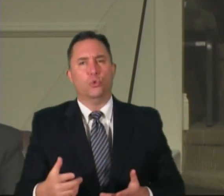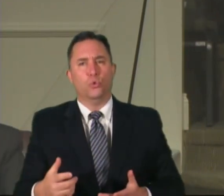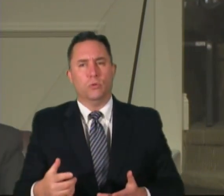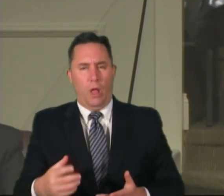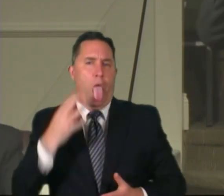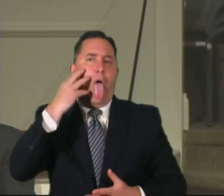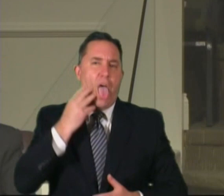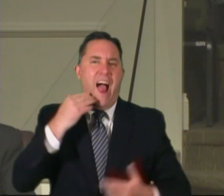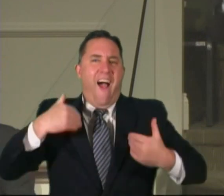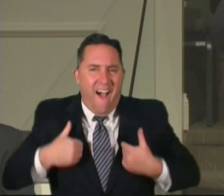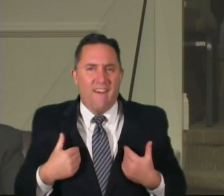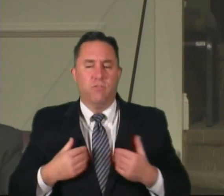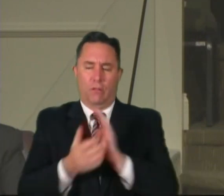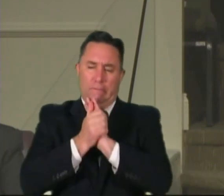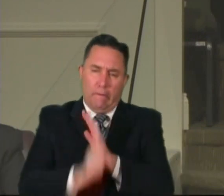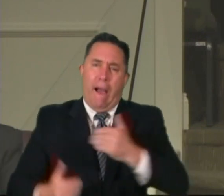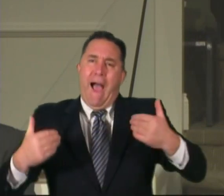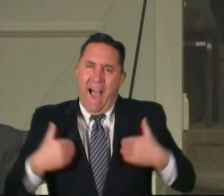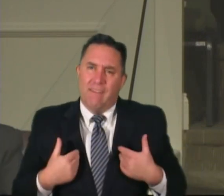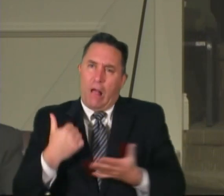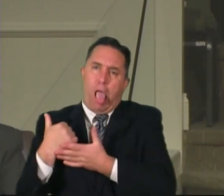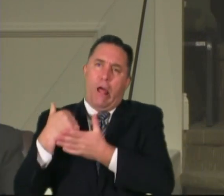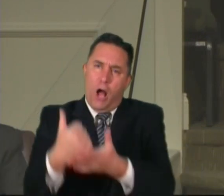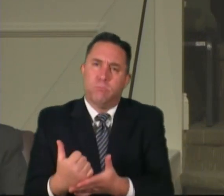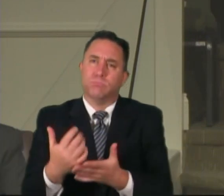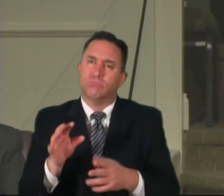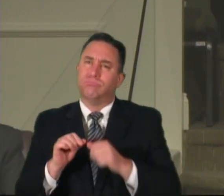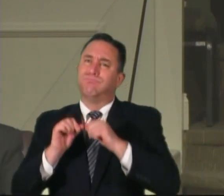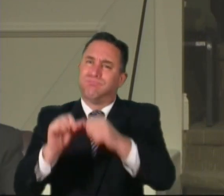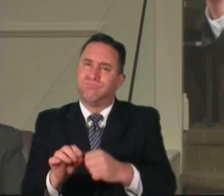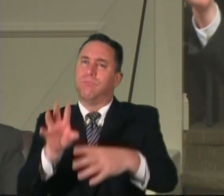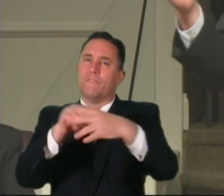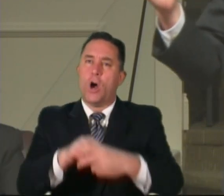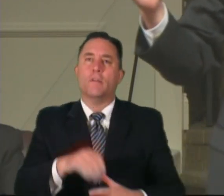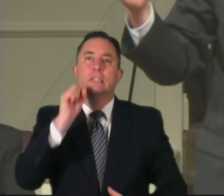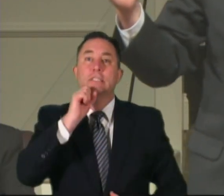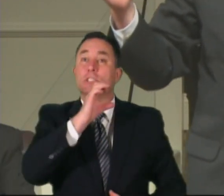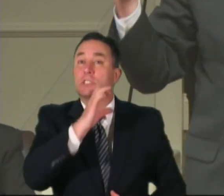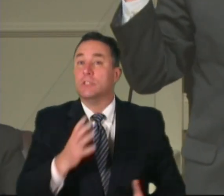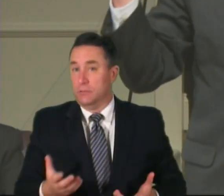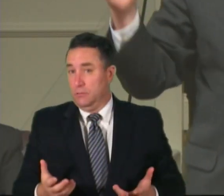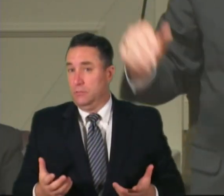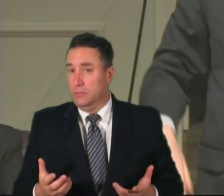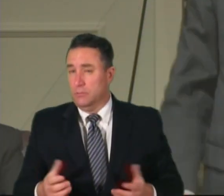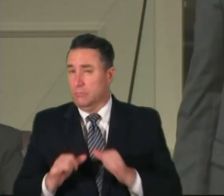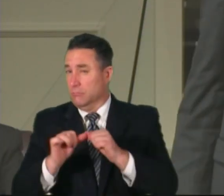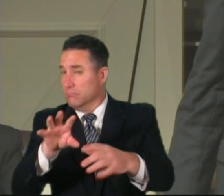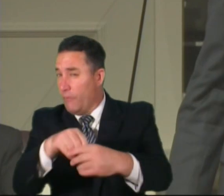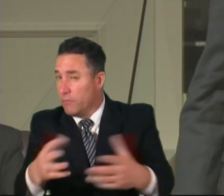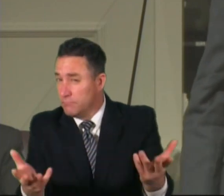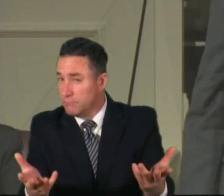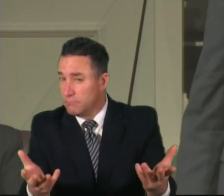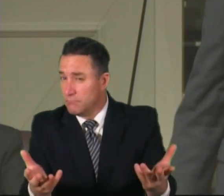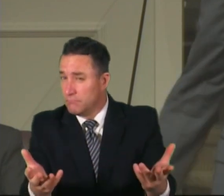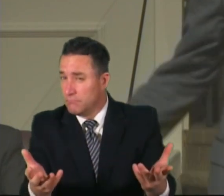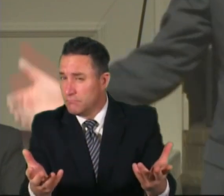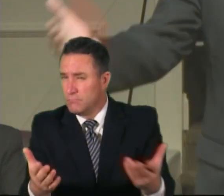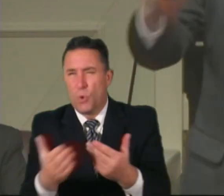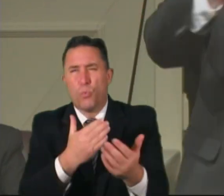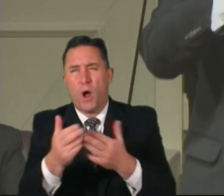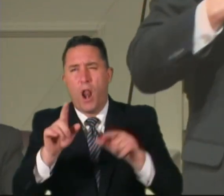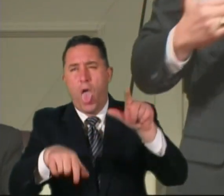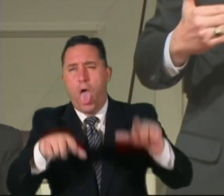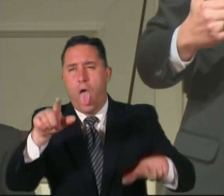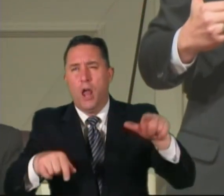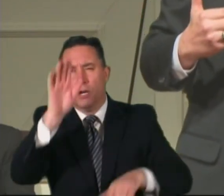more experience. You have more skills. You can help us. Let's stay in the boat. Senior citizens, let's stay in the boat. Whatever it is